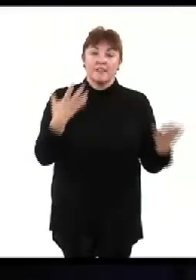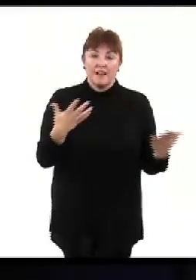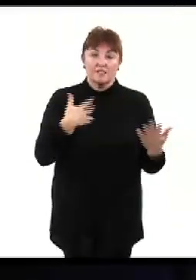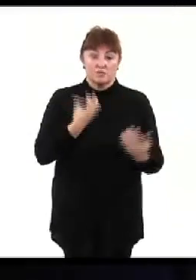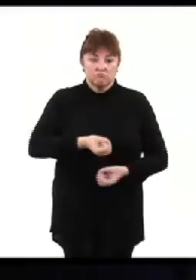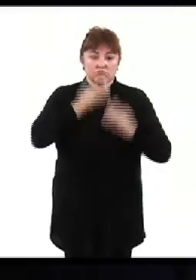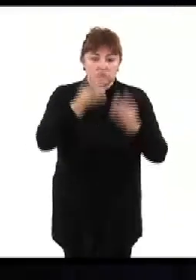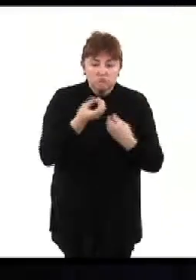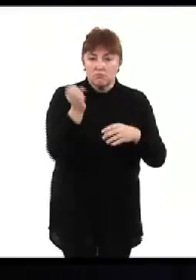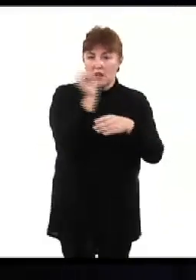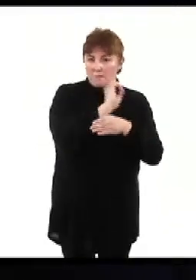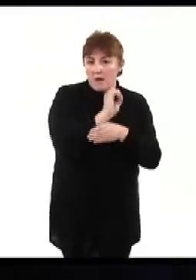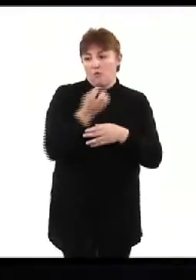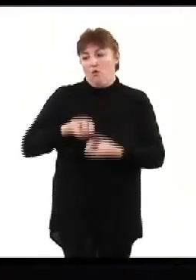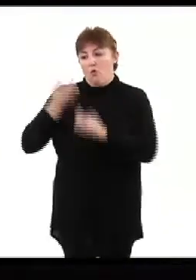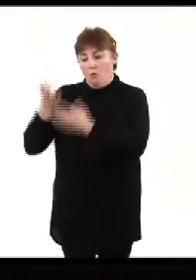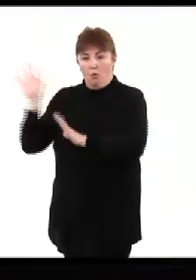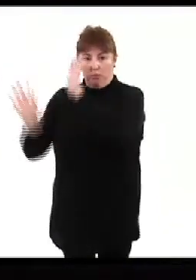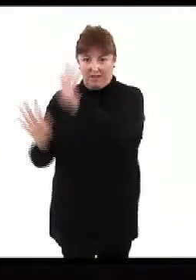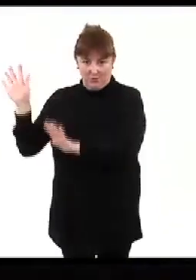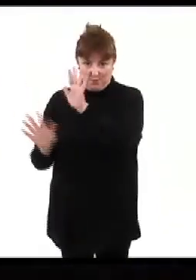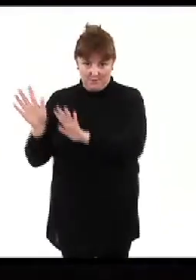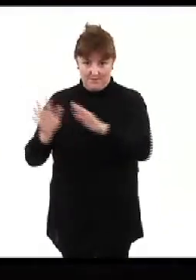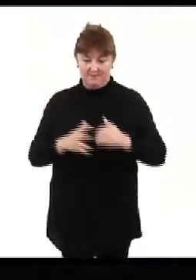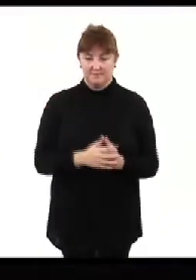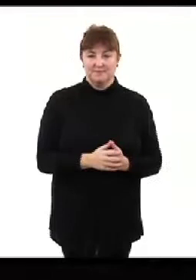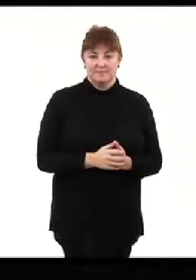production or pantomime production. Okay.